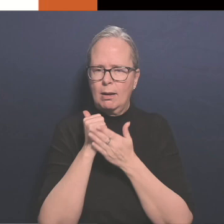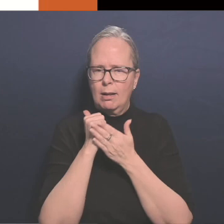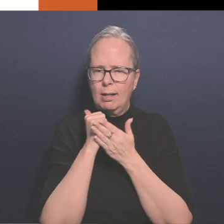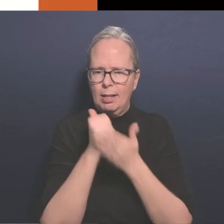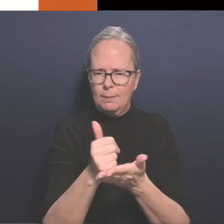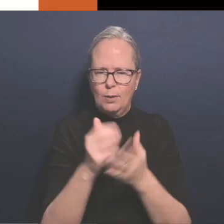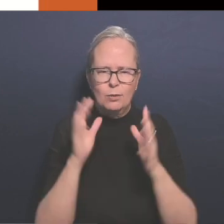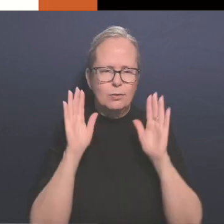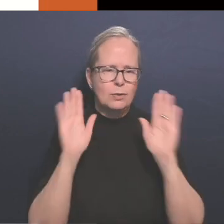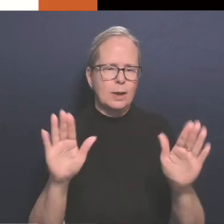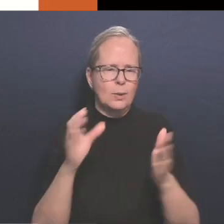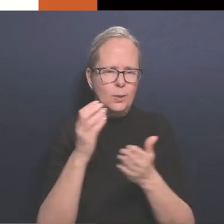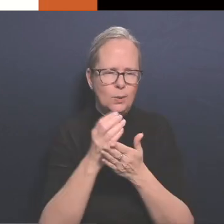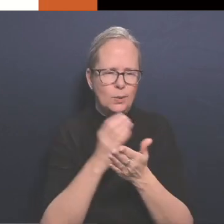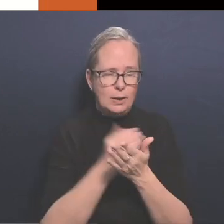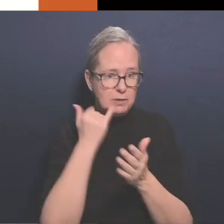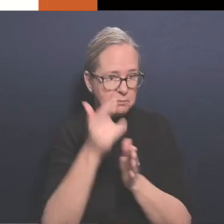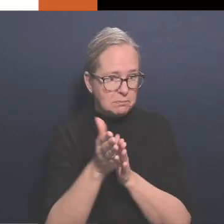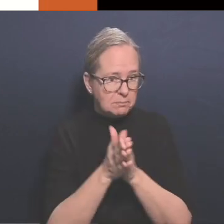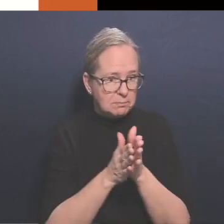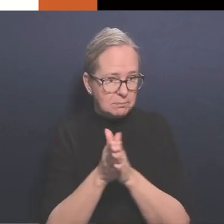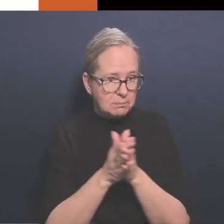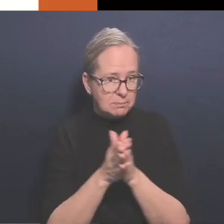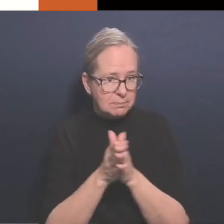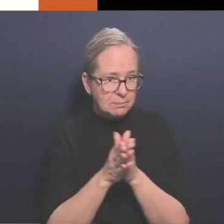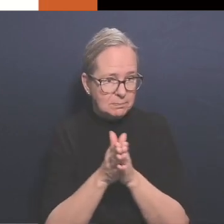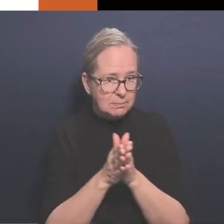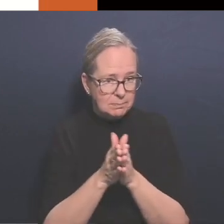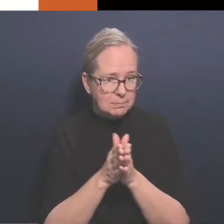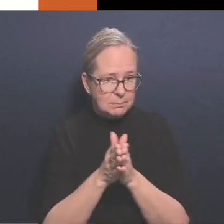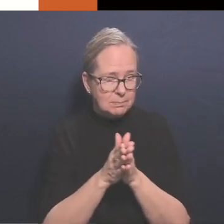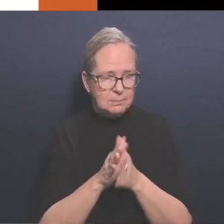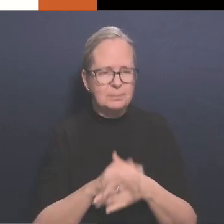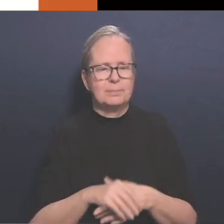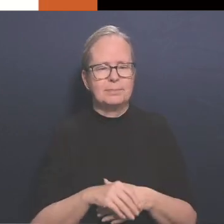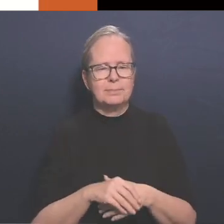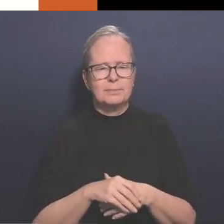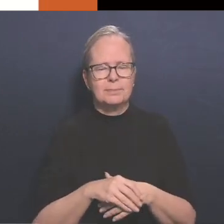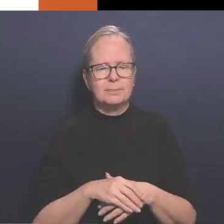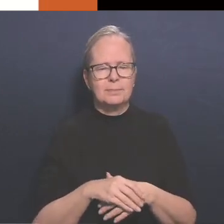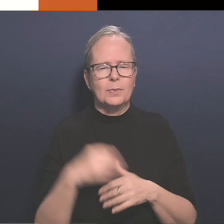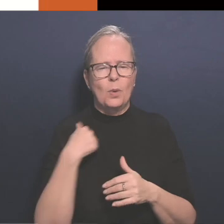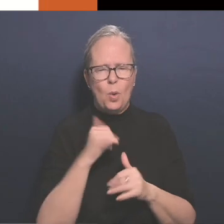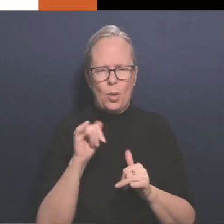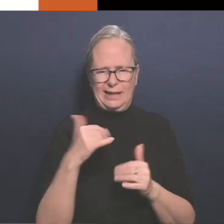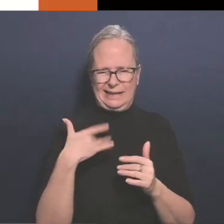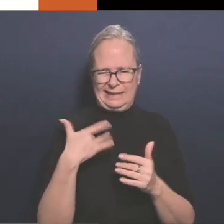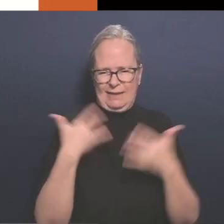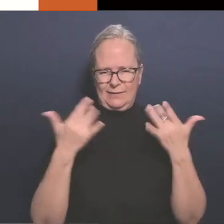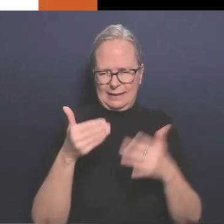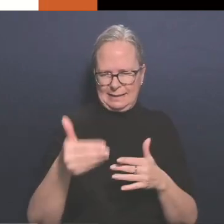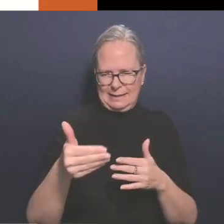$500 one-time benefit from the federal government in 2022?